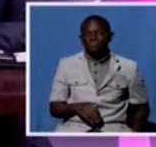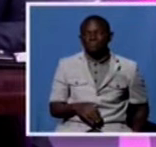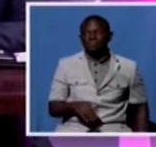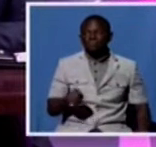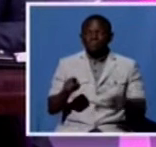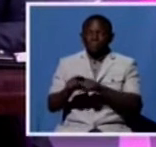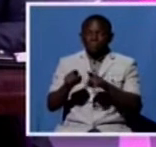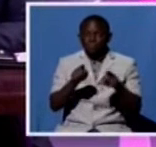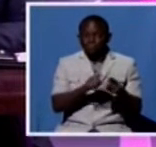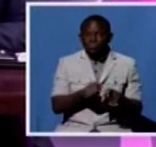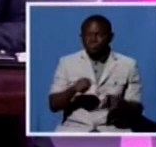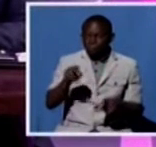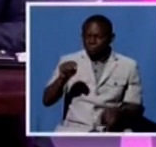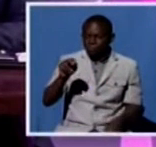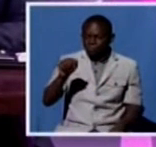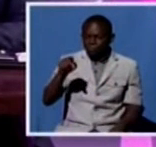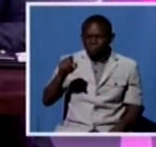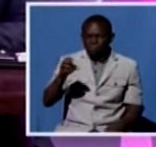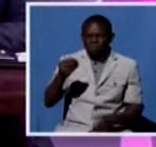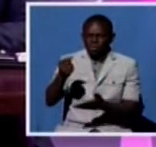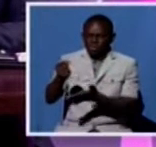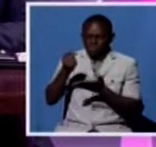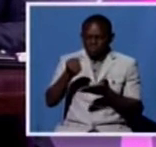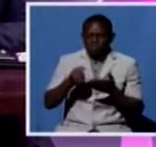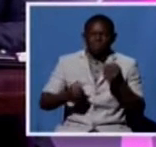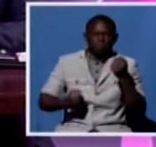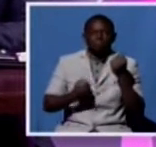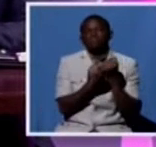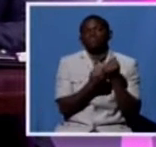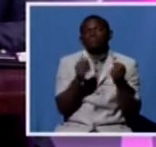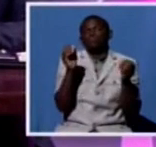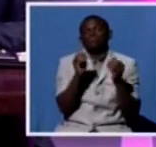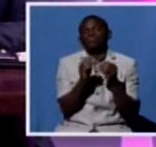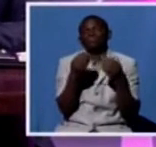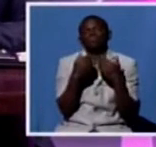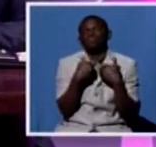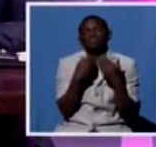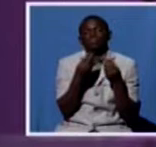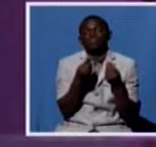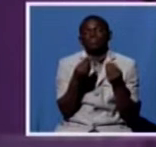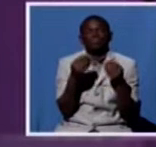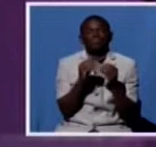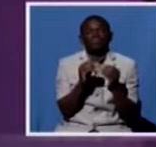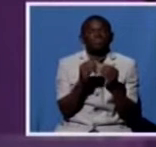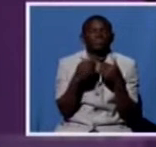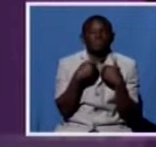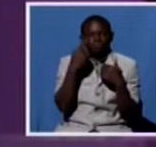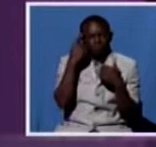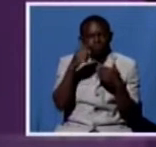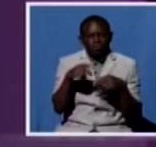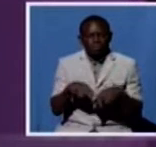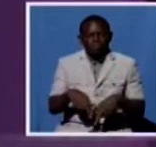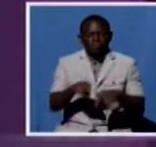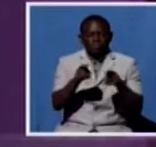complete a major corridor in our road network. And we sold this to our